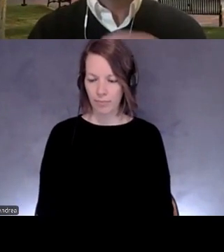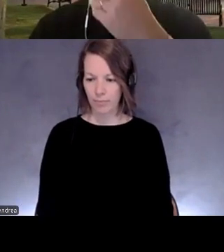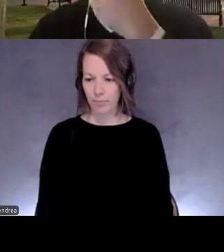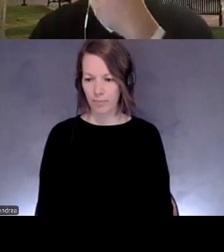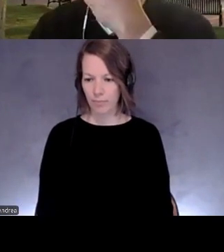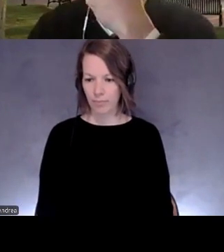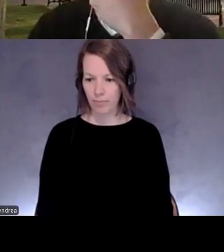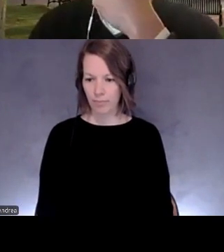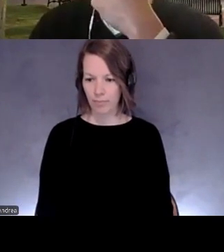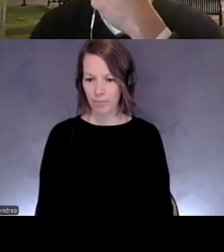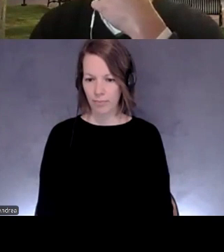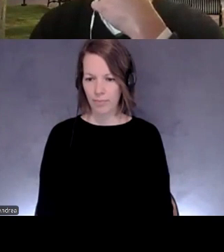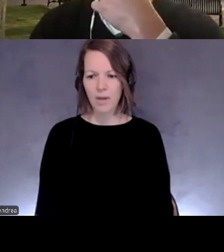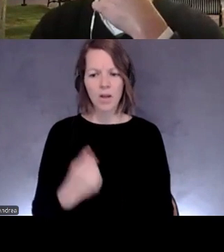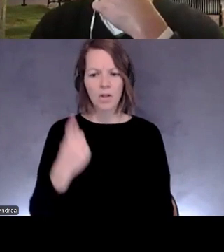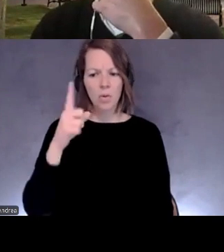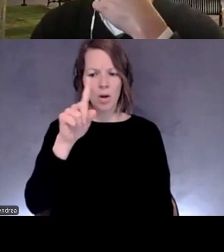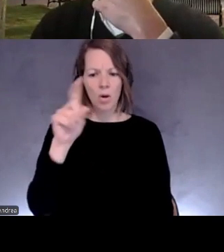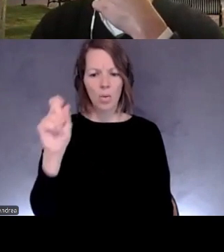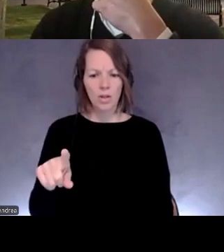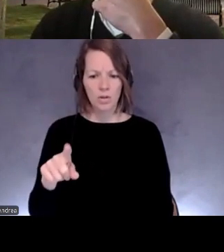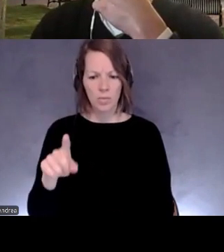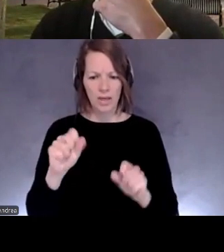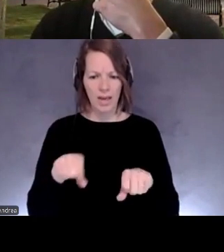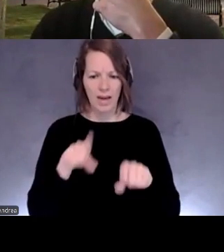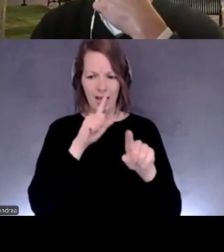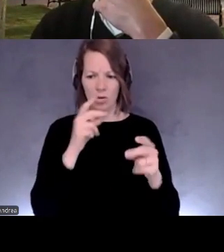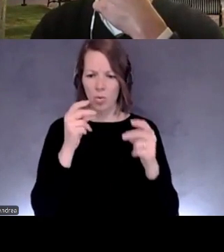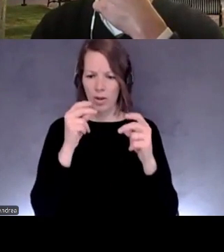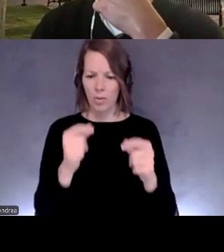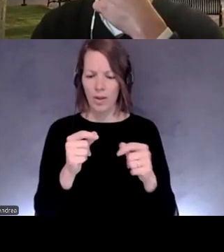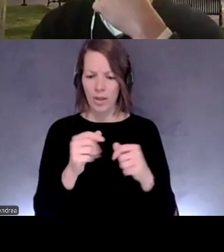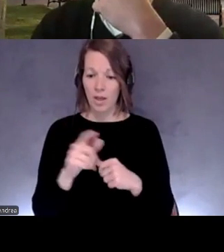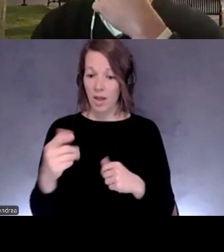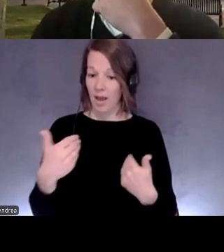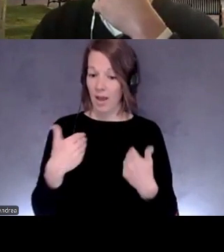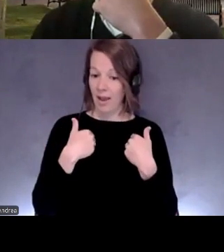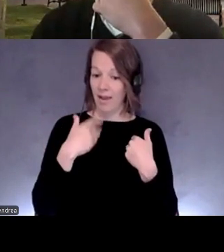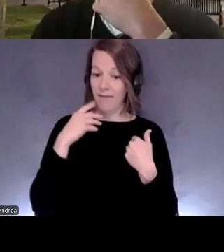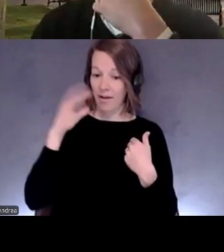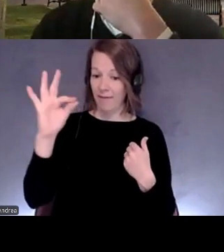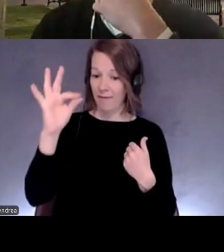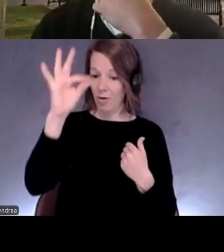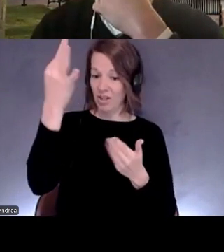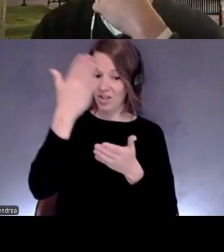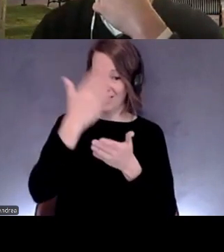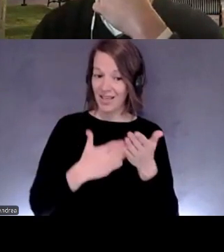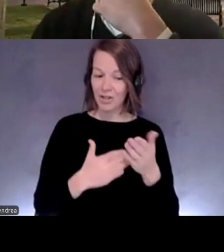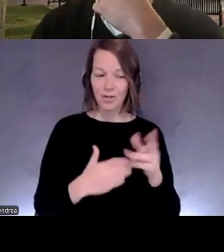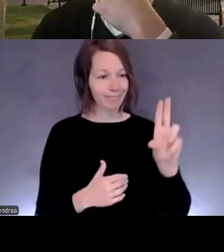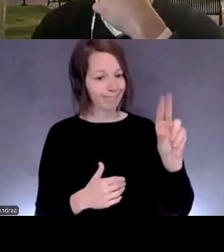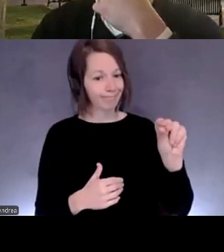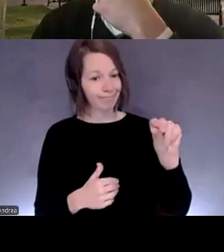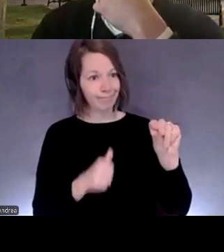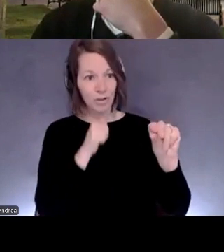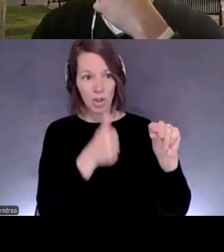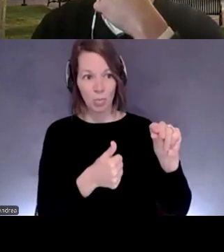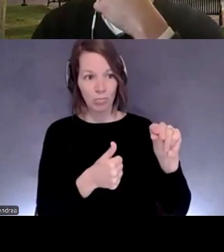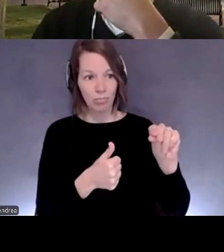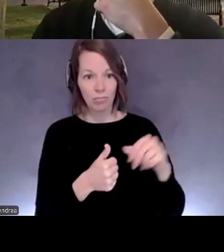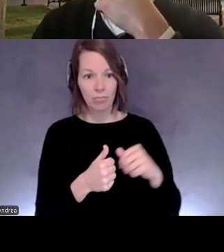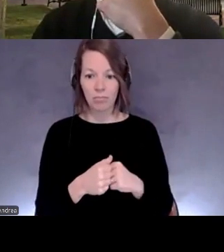Motoko, there is one question which we can't answer very quickly. Do you have a French section? No, we don't. I'm